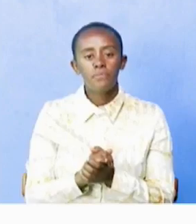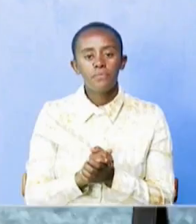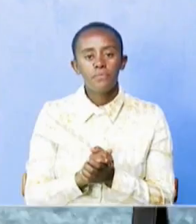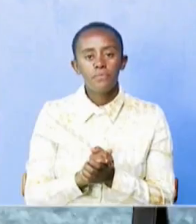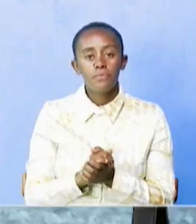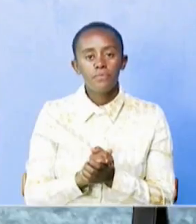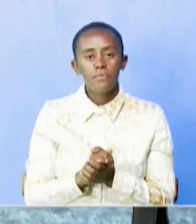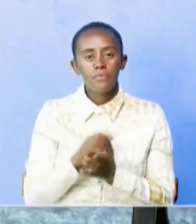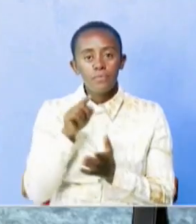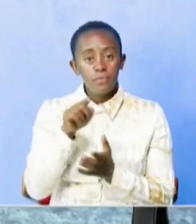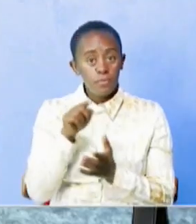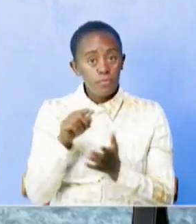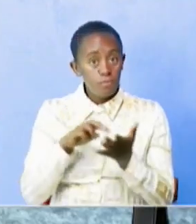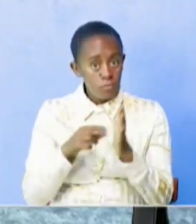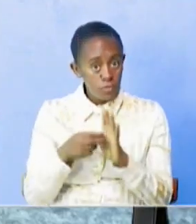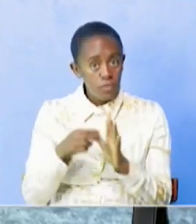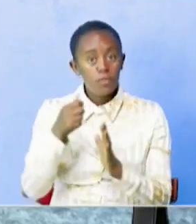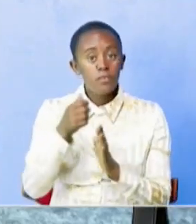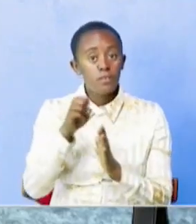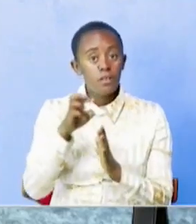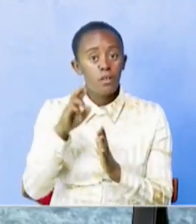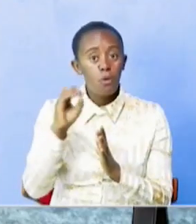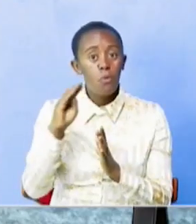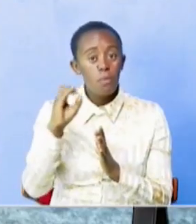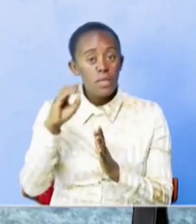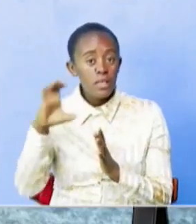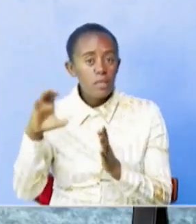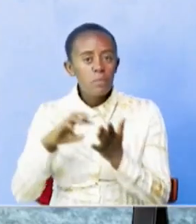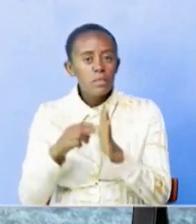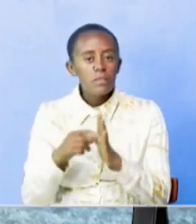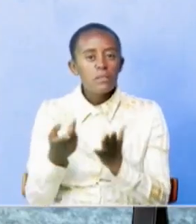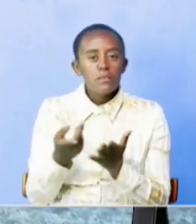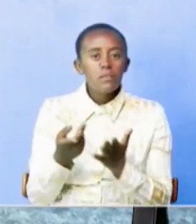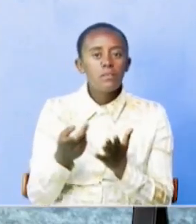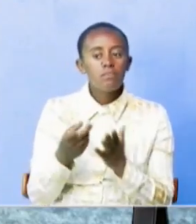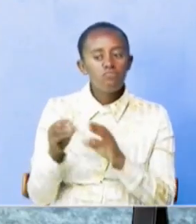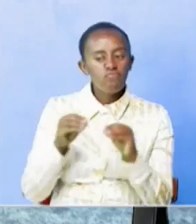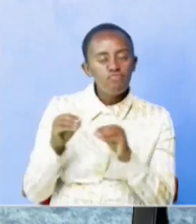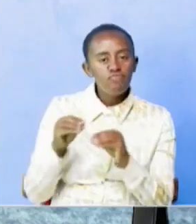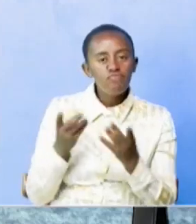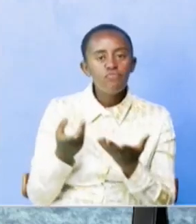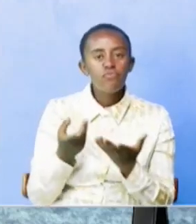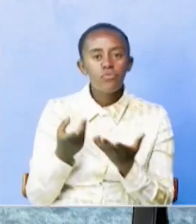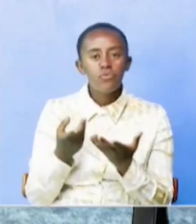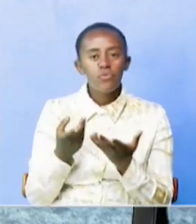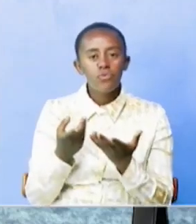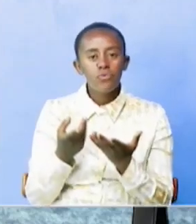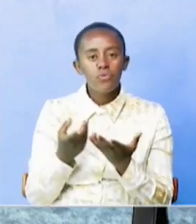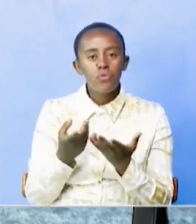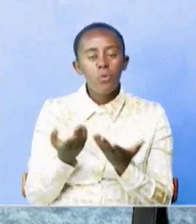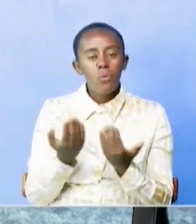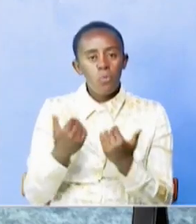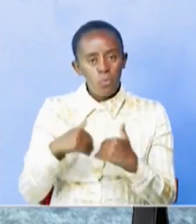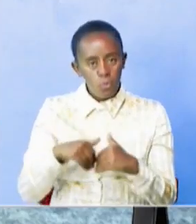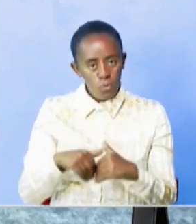Aerobic. So aerobic is what? The act of putting in or